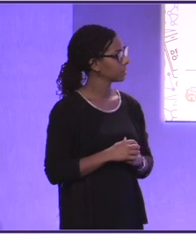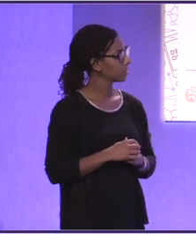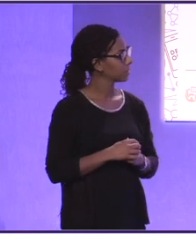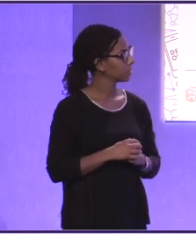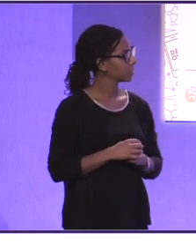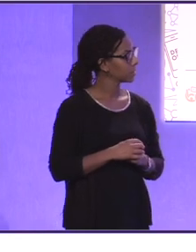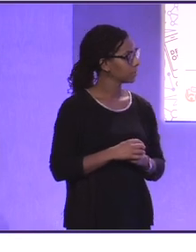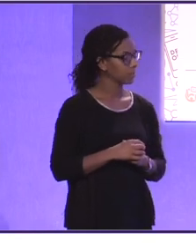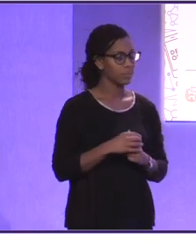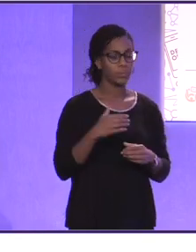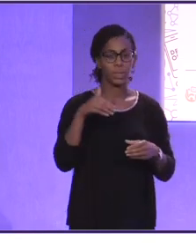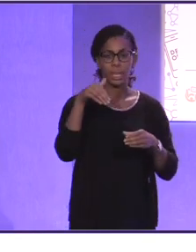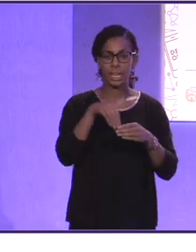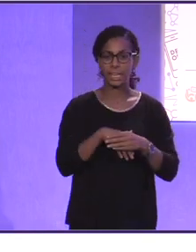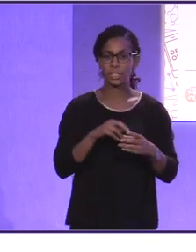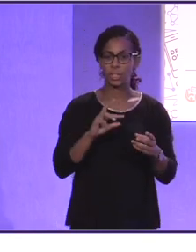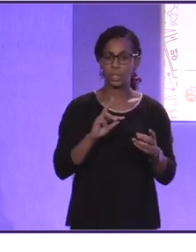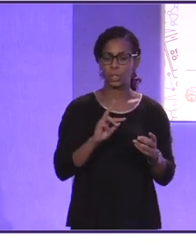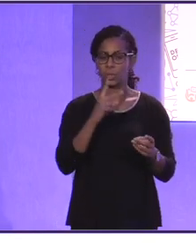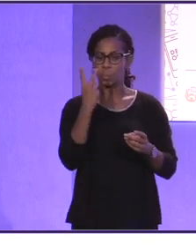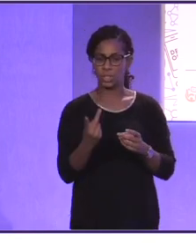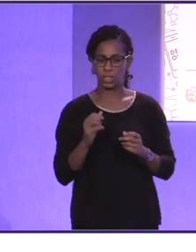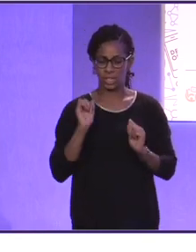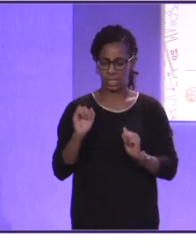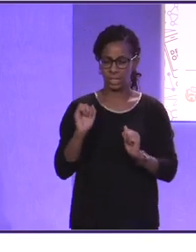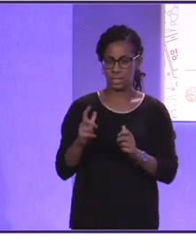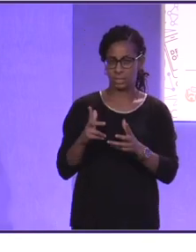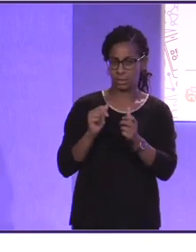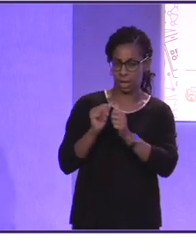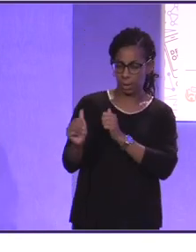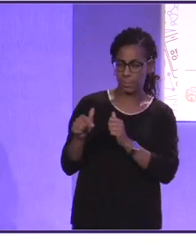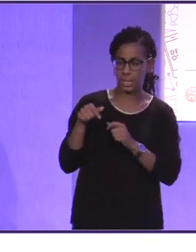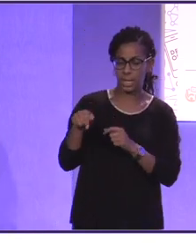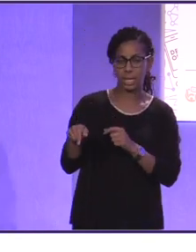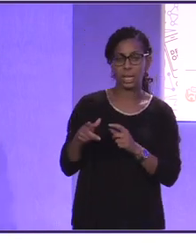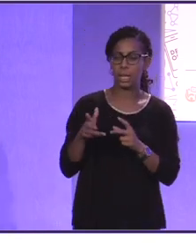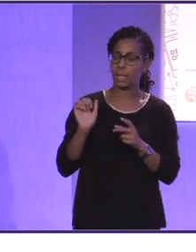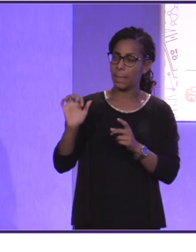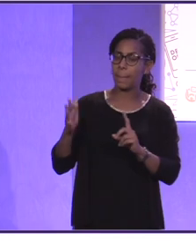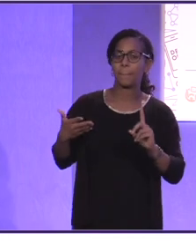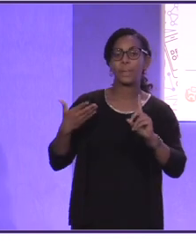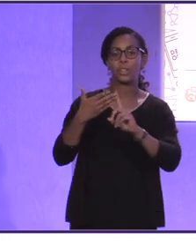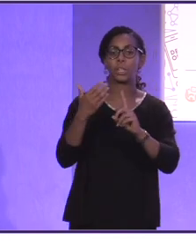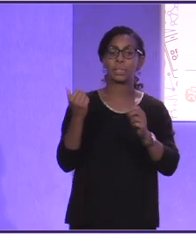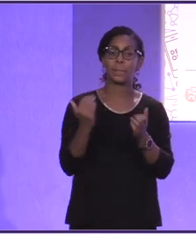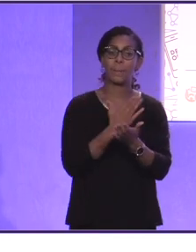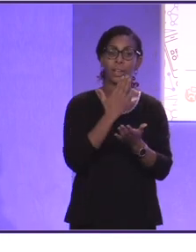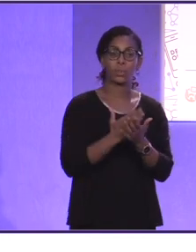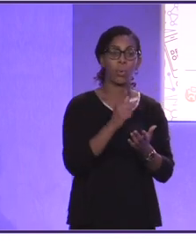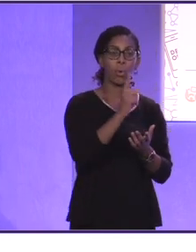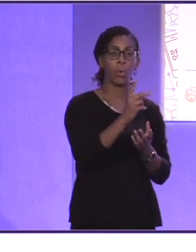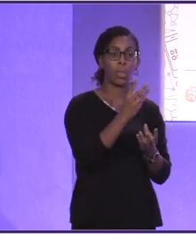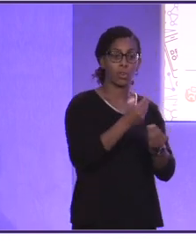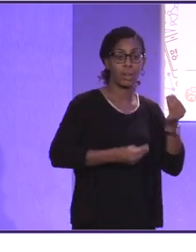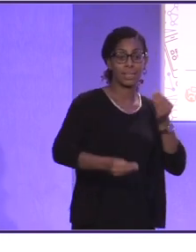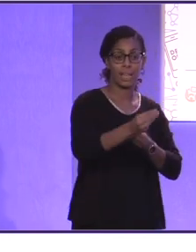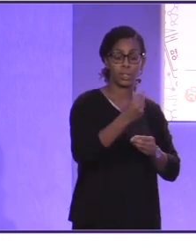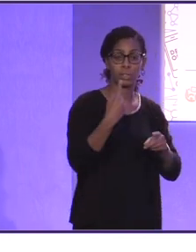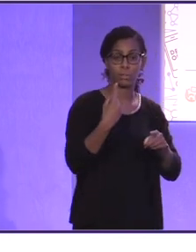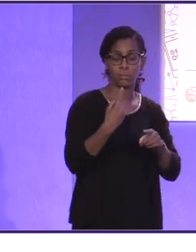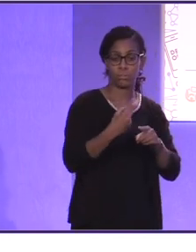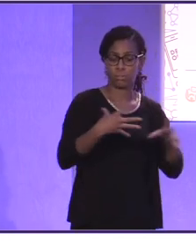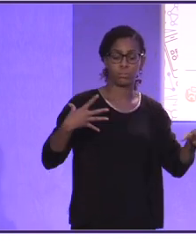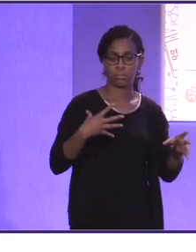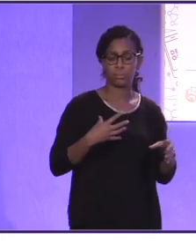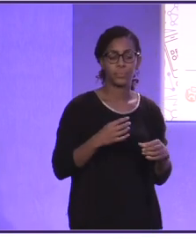InterSwitch. InterSwitch is an African-focused company that's on a mission to make transactions happen at the speed of light.